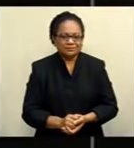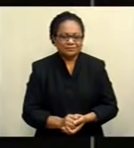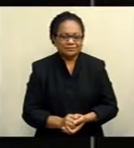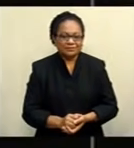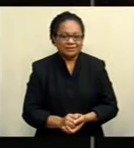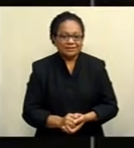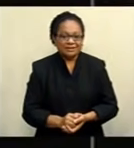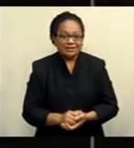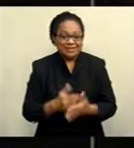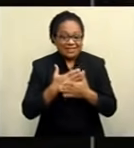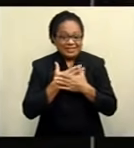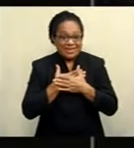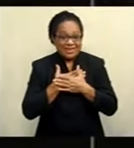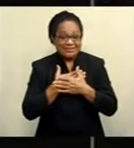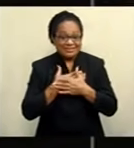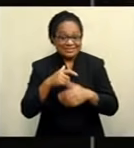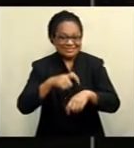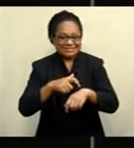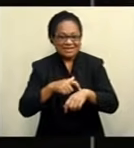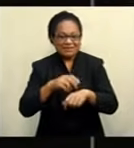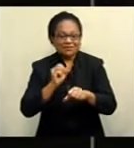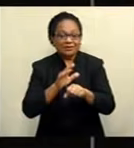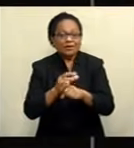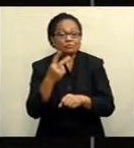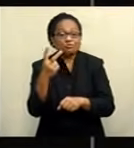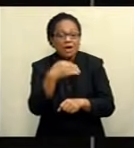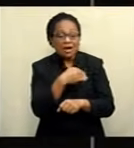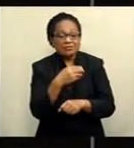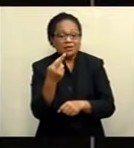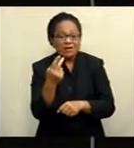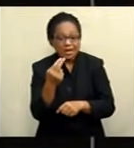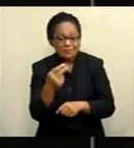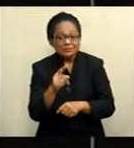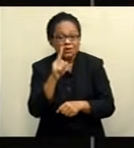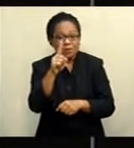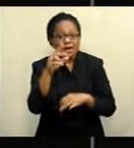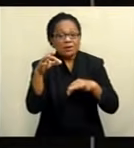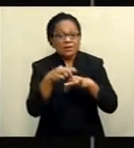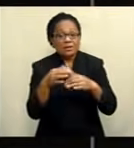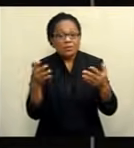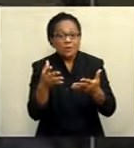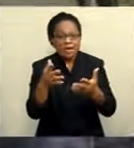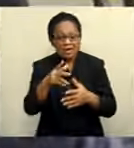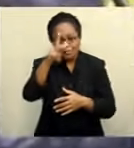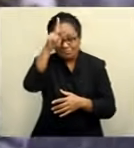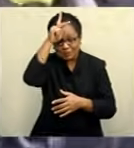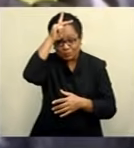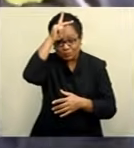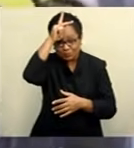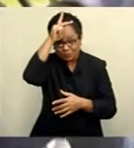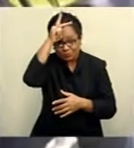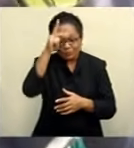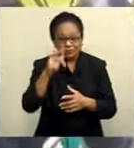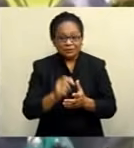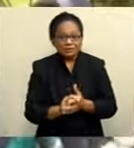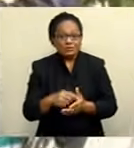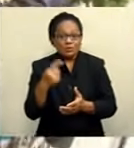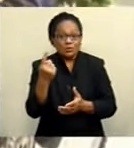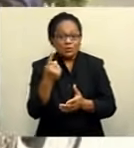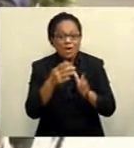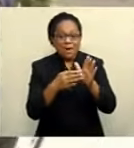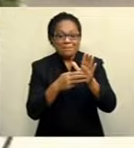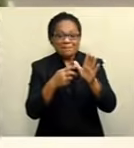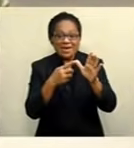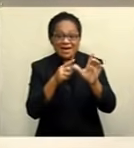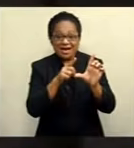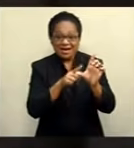It's love in the time of COVID with 200 couples and one wedding in Lima, Peru. The ceremony was presided over by the mayor